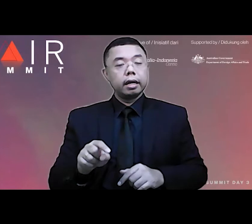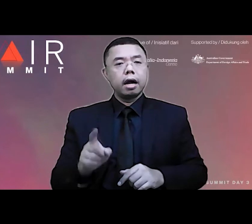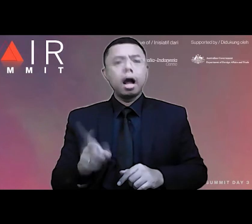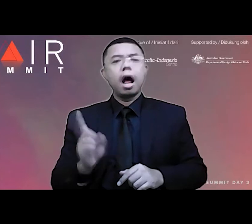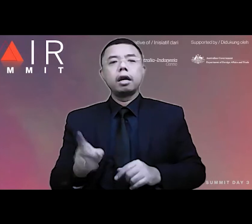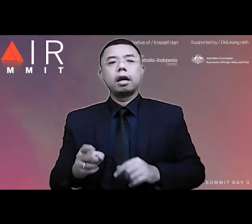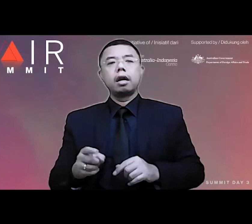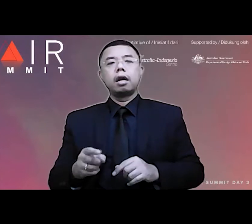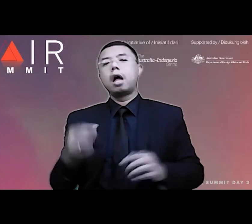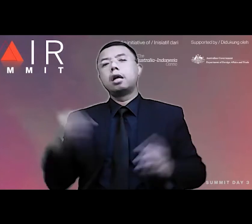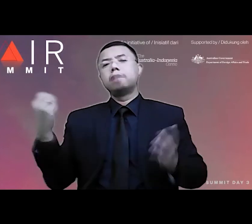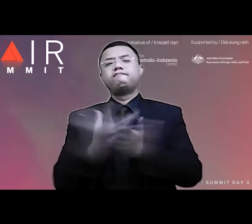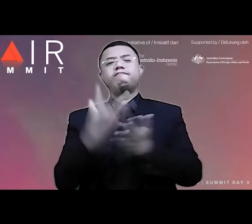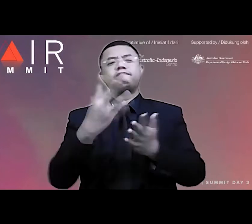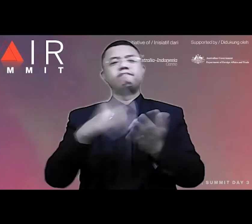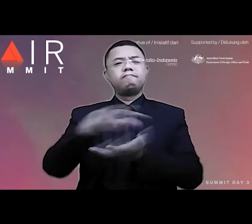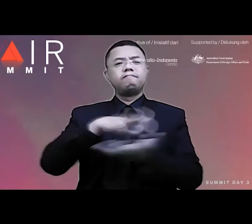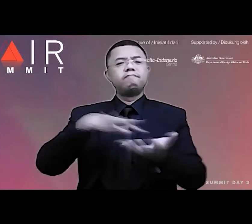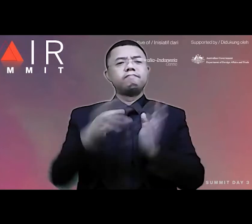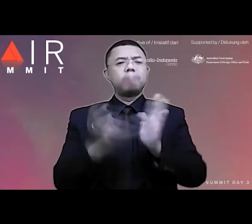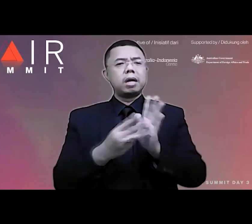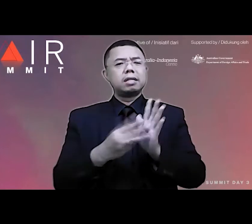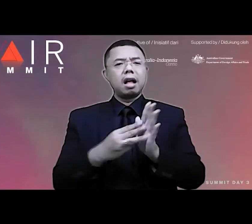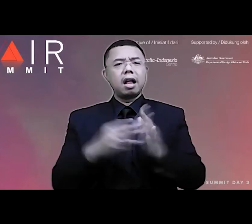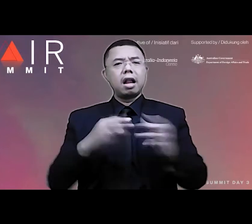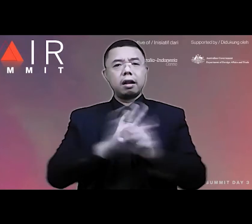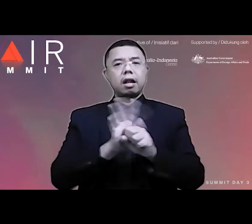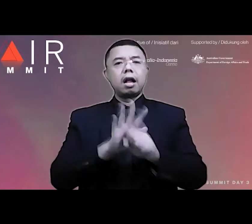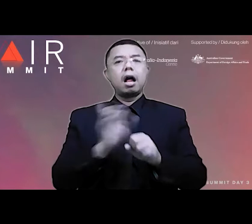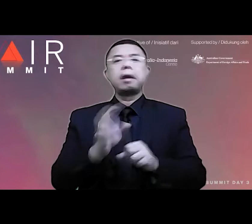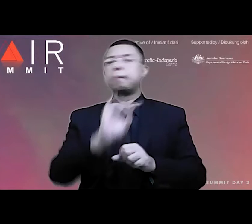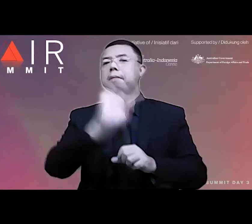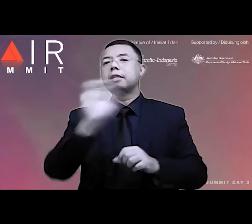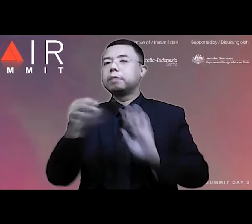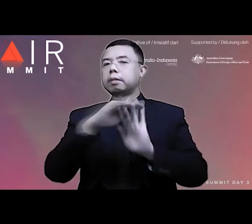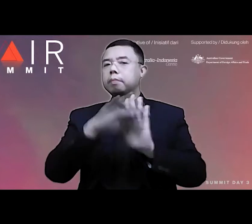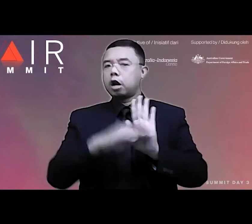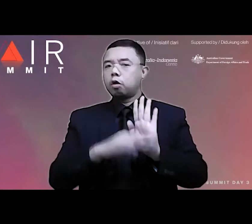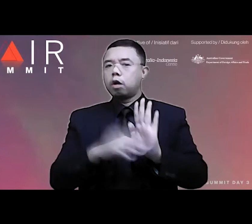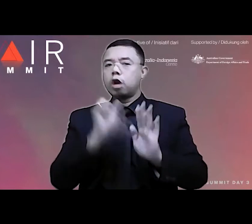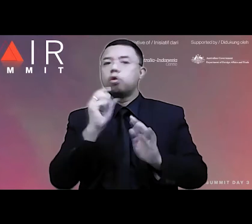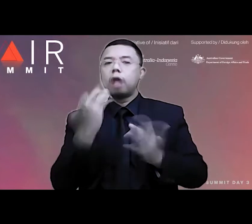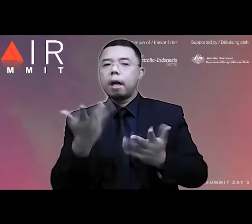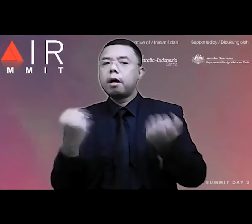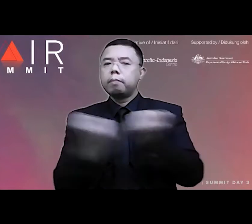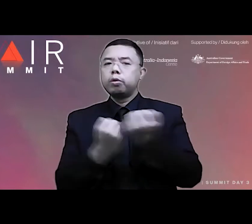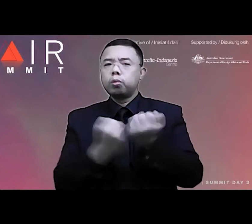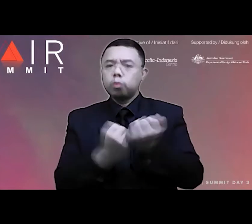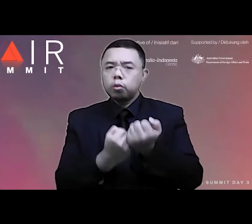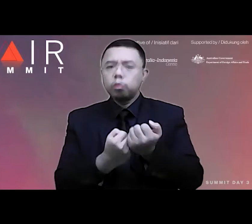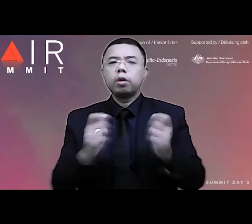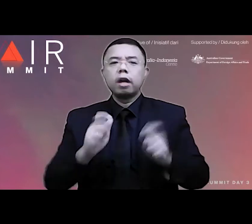launching various policy to support and to empower them to survive during